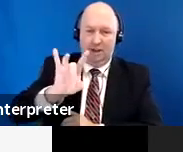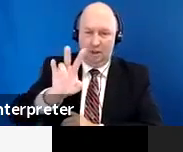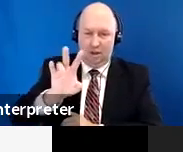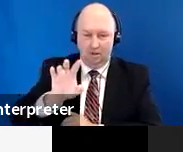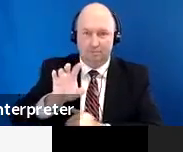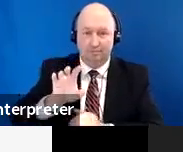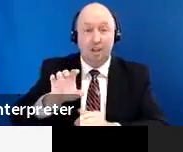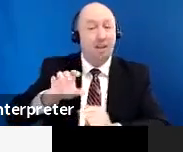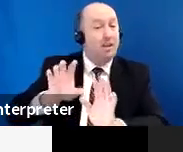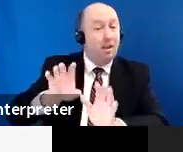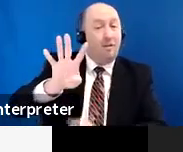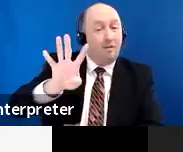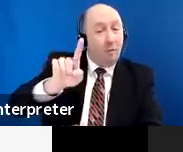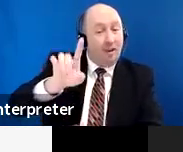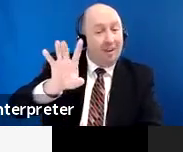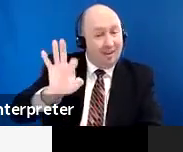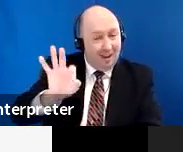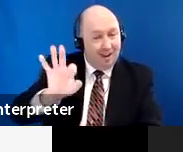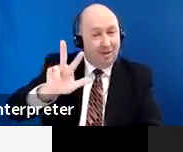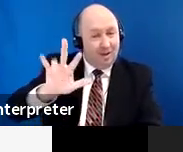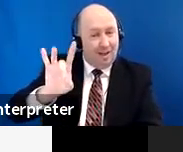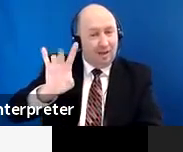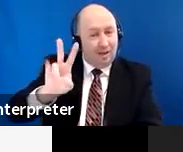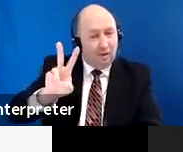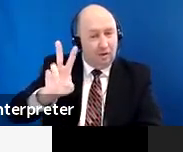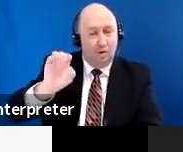419-382-0624 for 65 years and older.